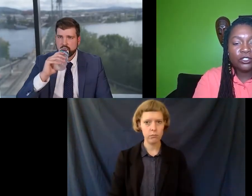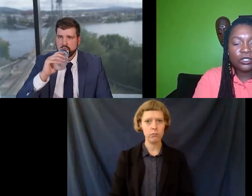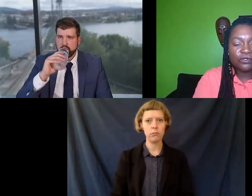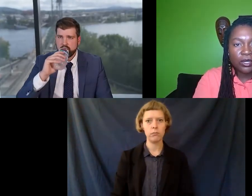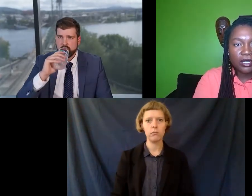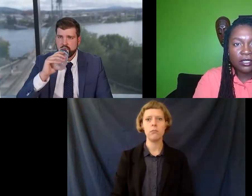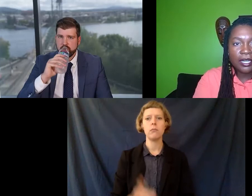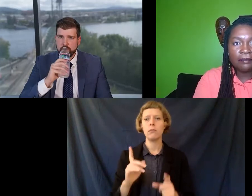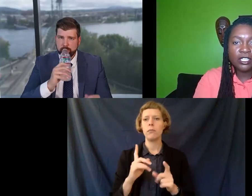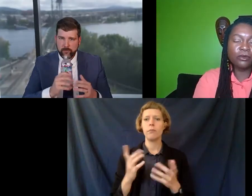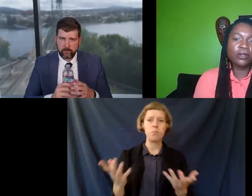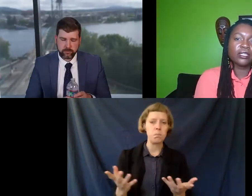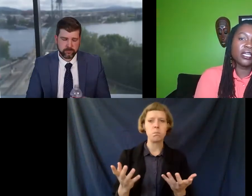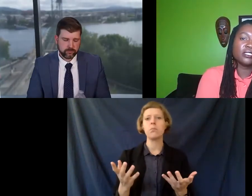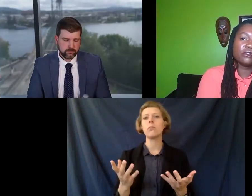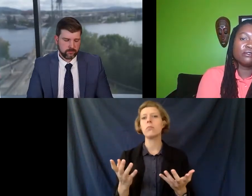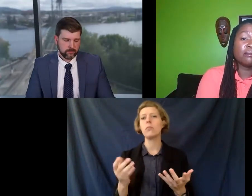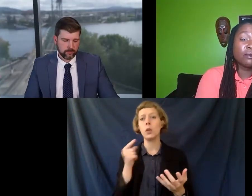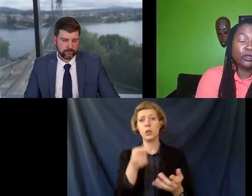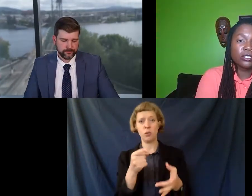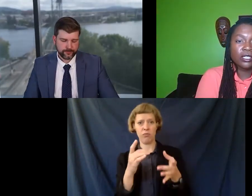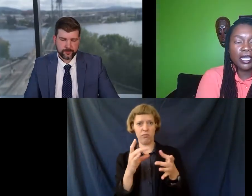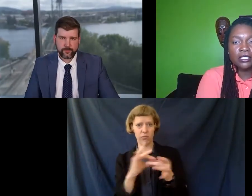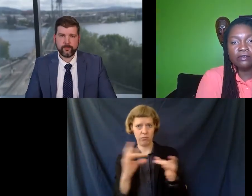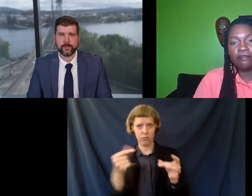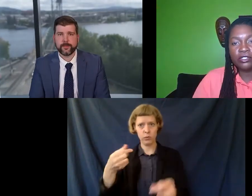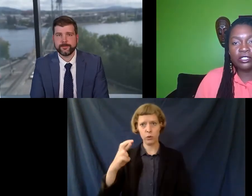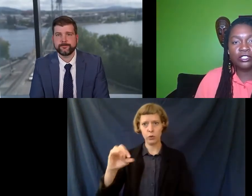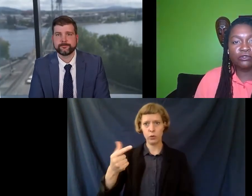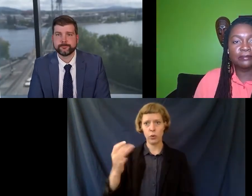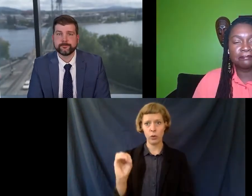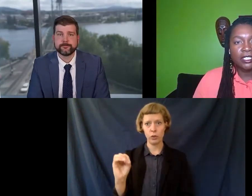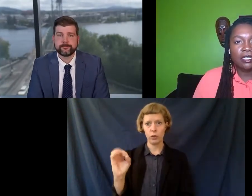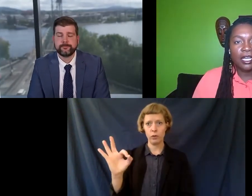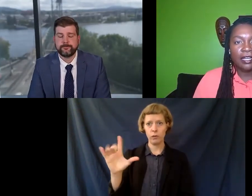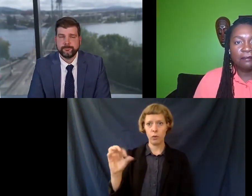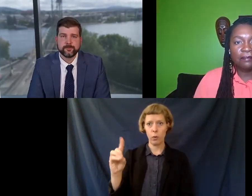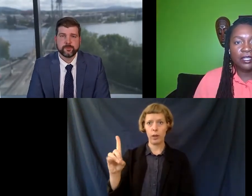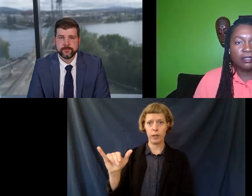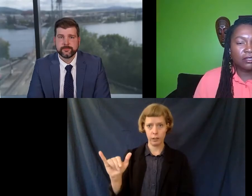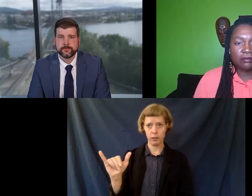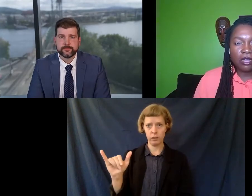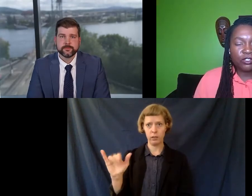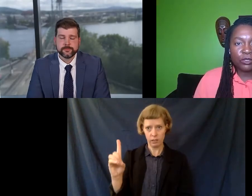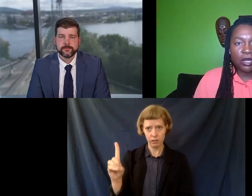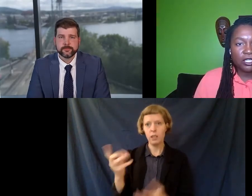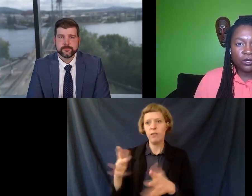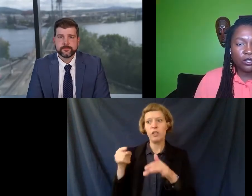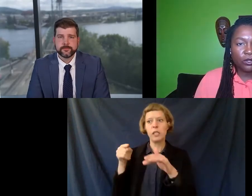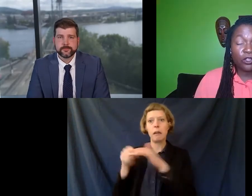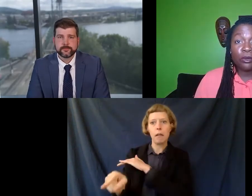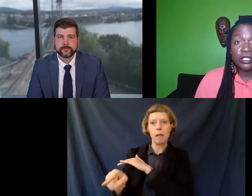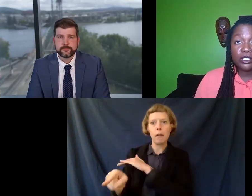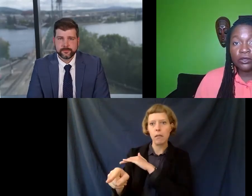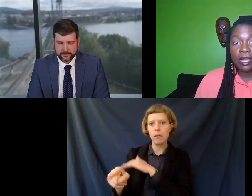earlier George Floyd and his murder at the hands of, my words, at the hands of Officer Derek Chauvin. The officer